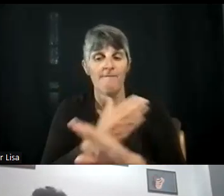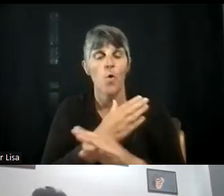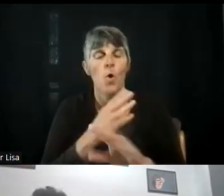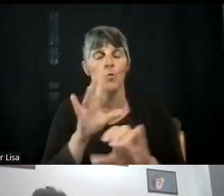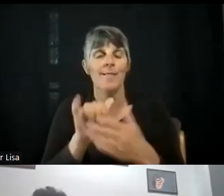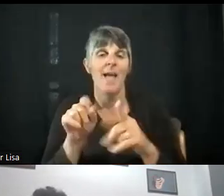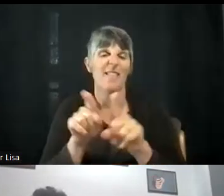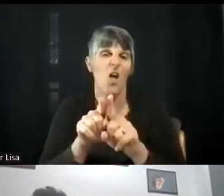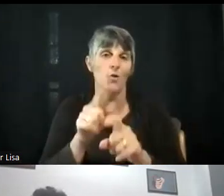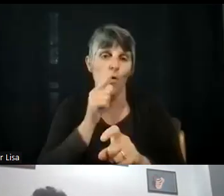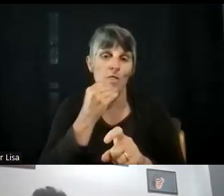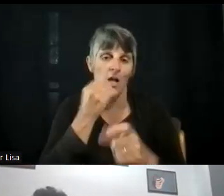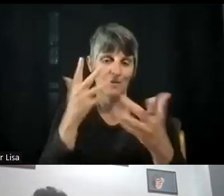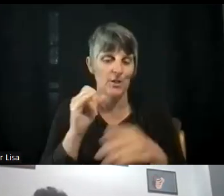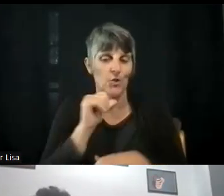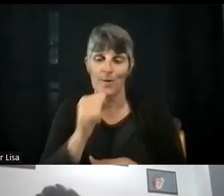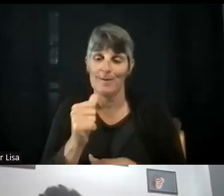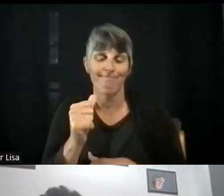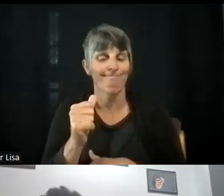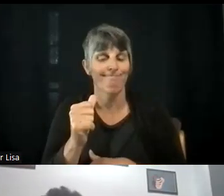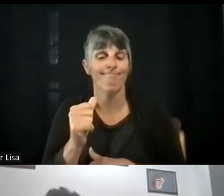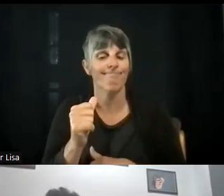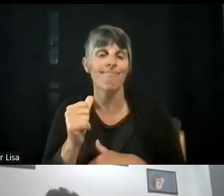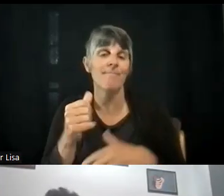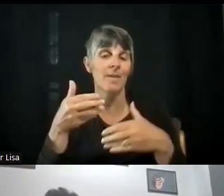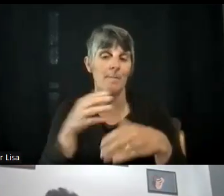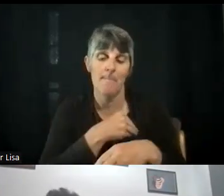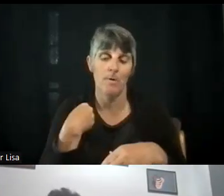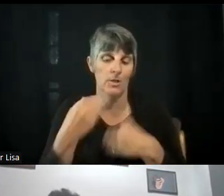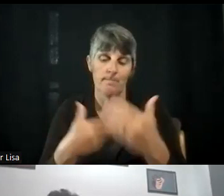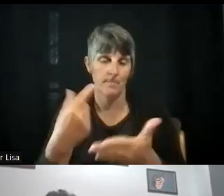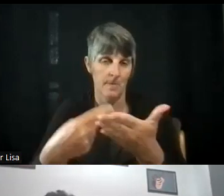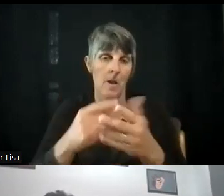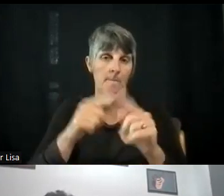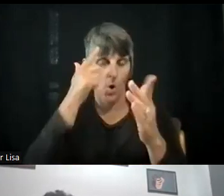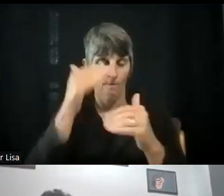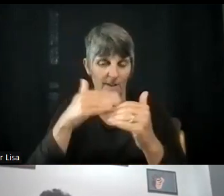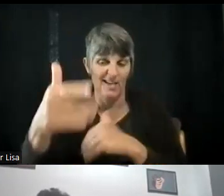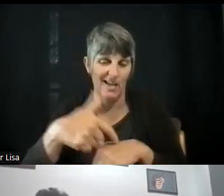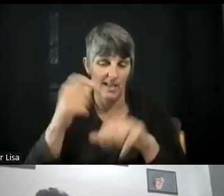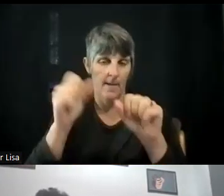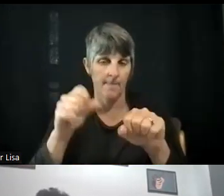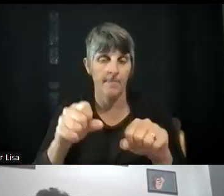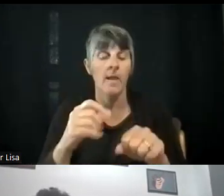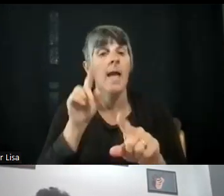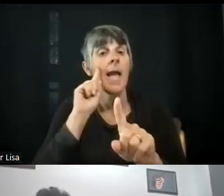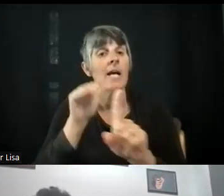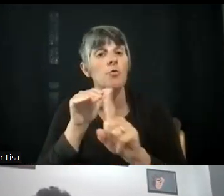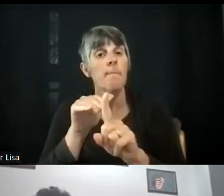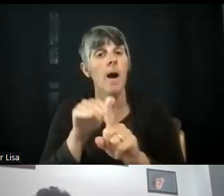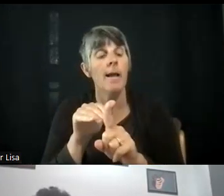that. And then we also had lunch. So we didn't really get to the membership process, but hopefully we can get to that next time. As a